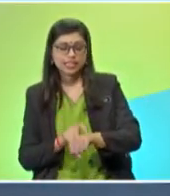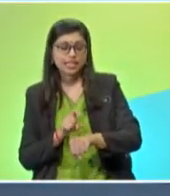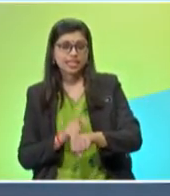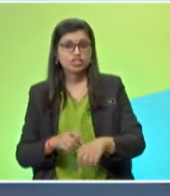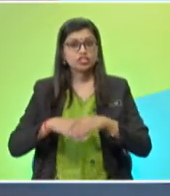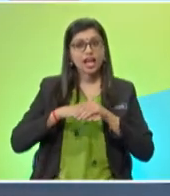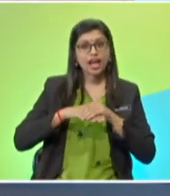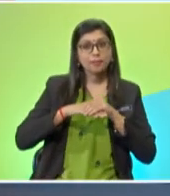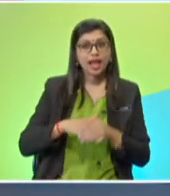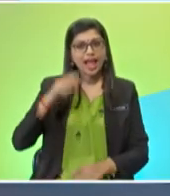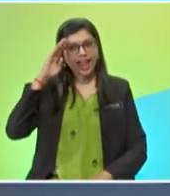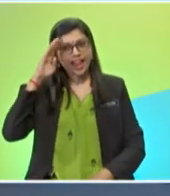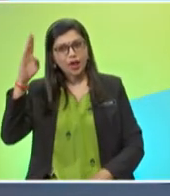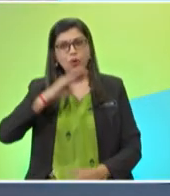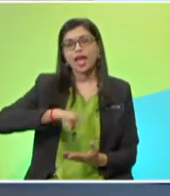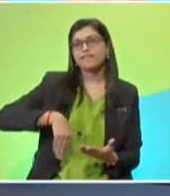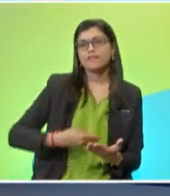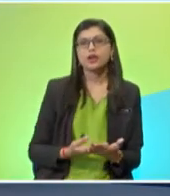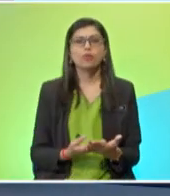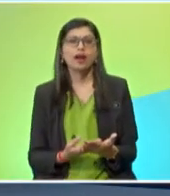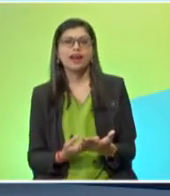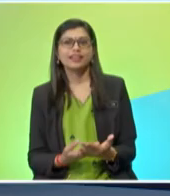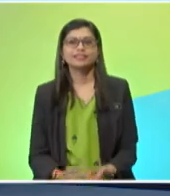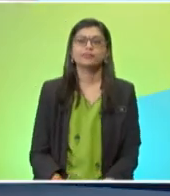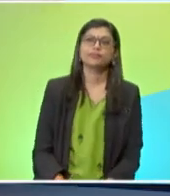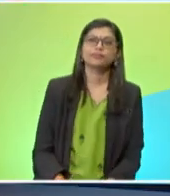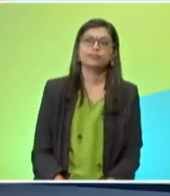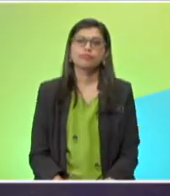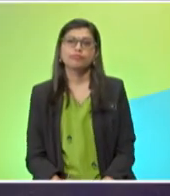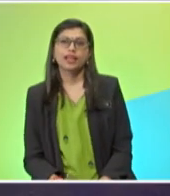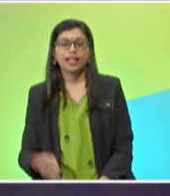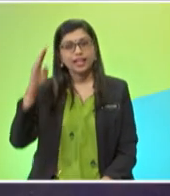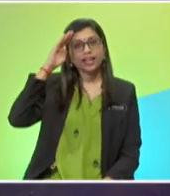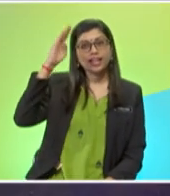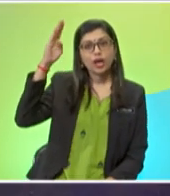It's English time. Hello everyone.